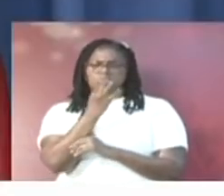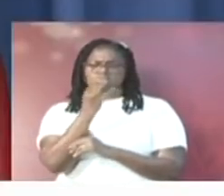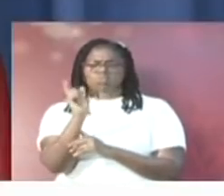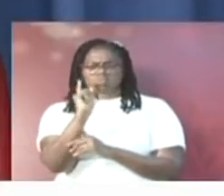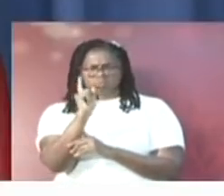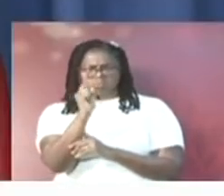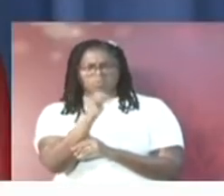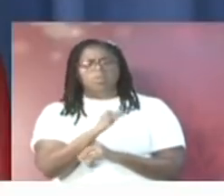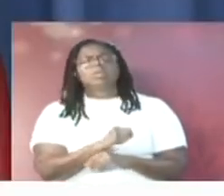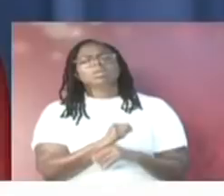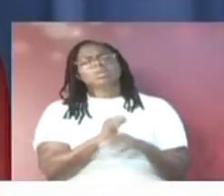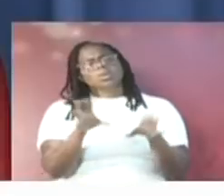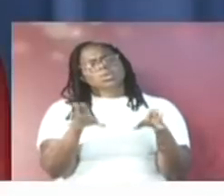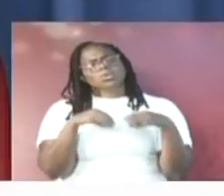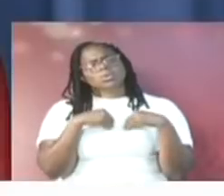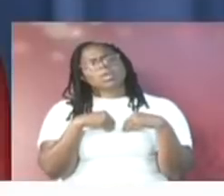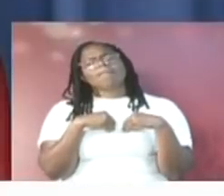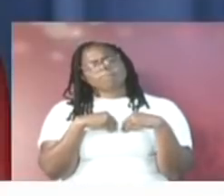be receiving